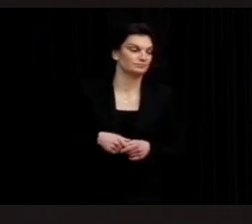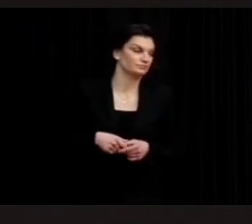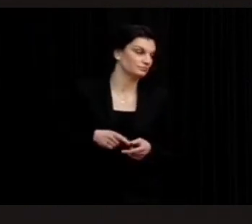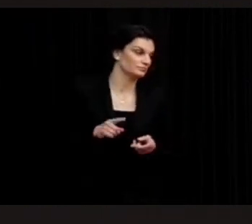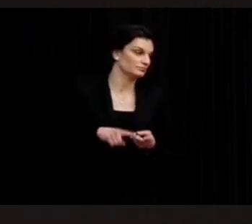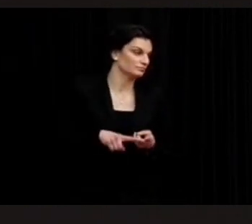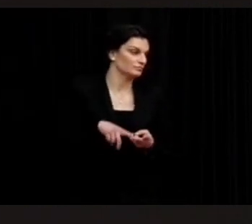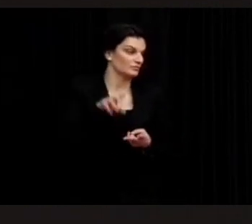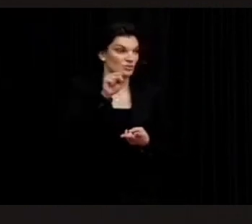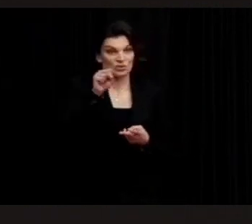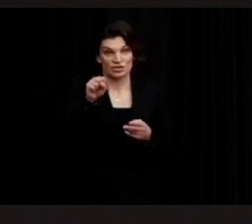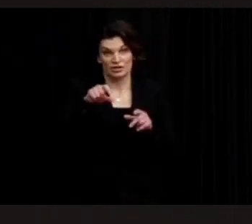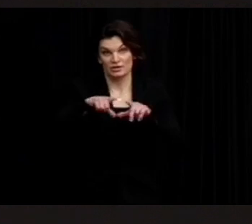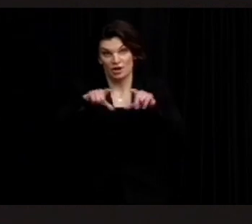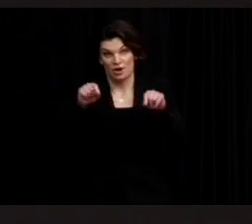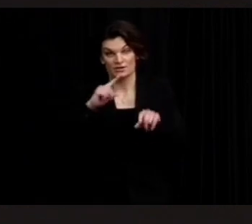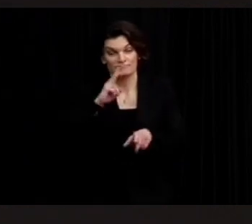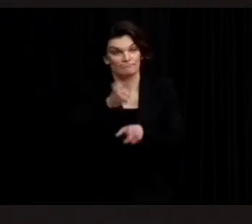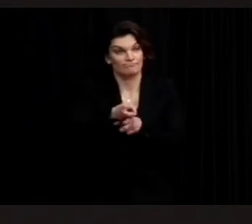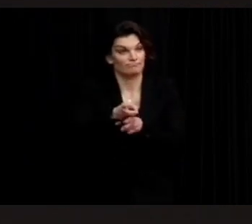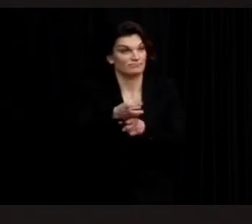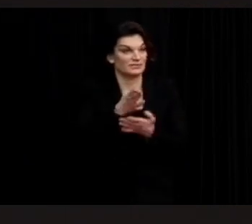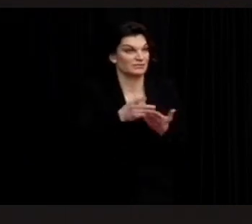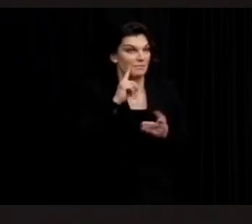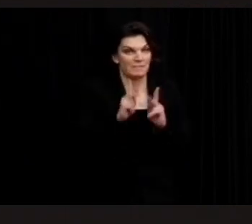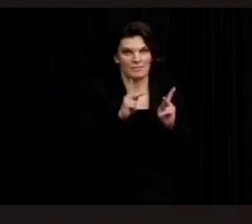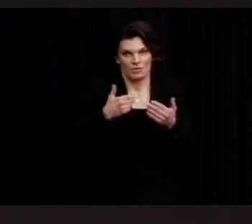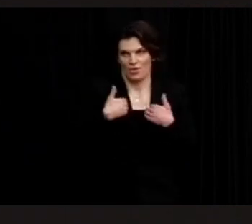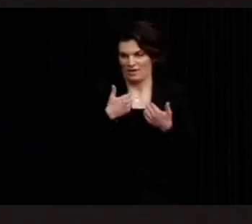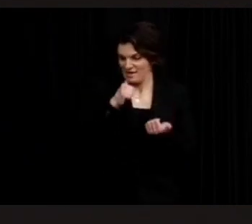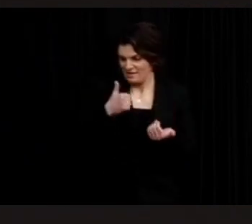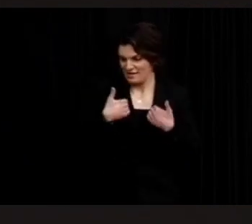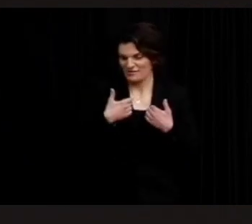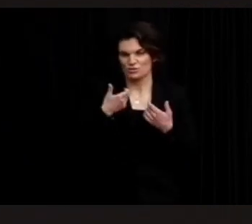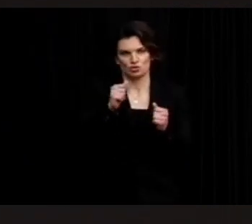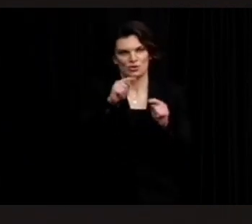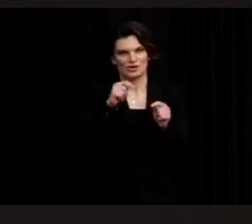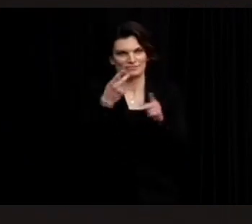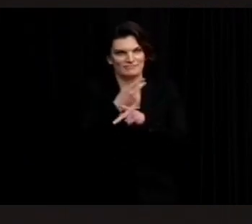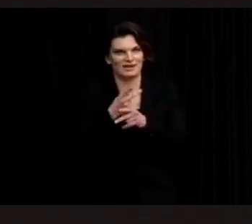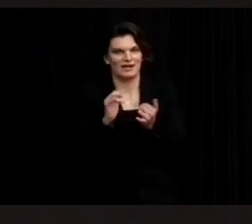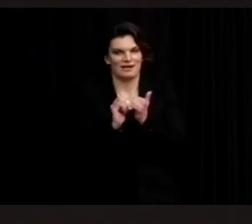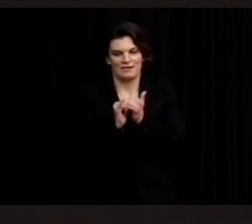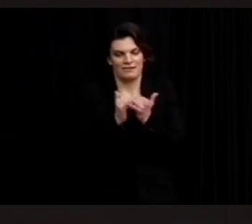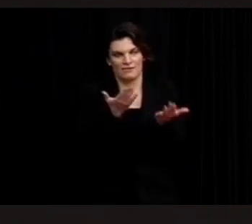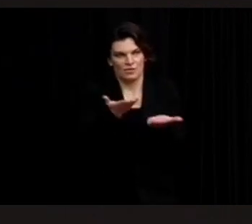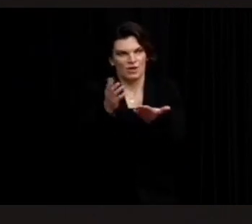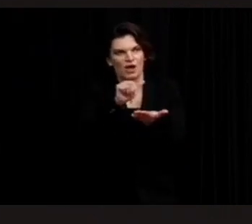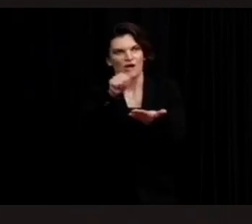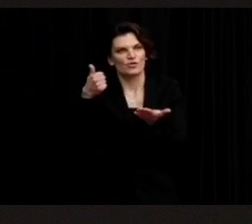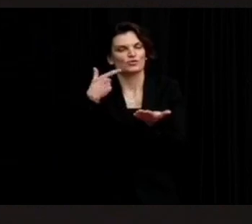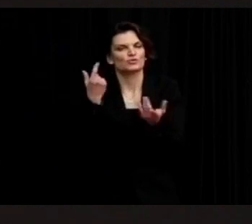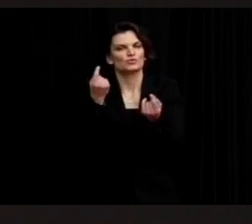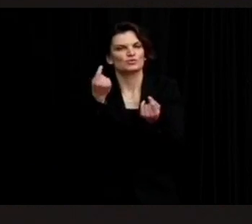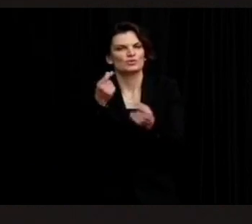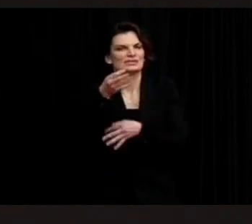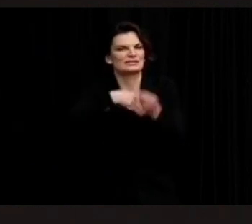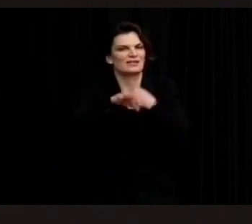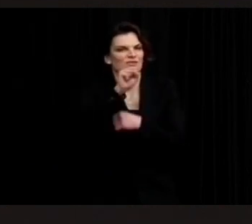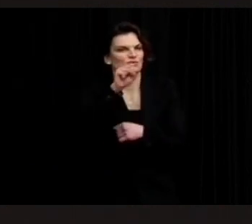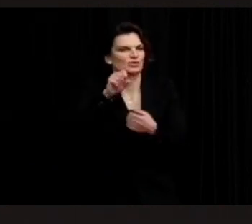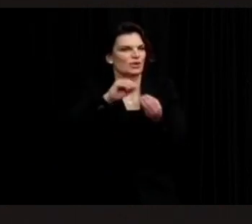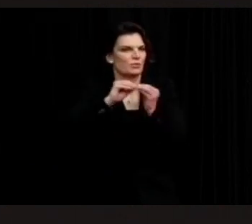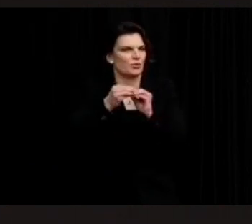certificates, social security cards being very hard to obtain for some individuals. So we're starting to look at possibly allowing self-certification of some of this